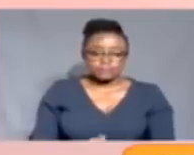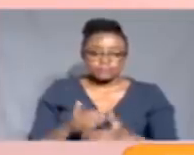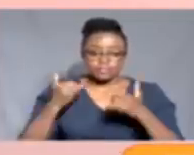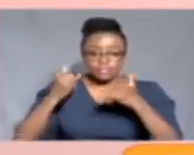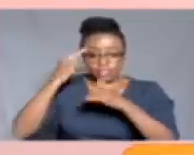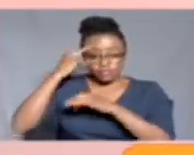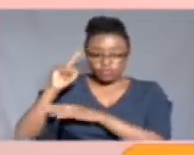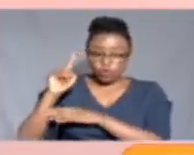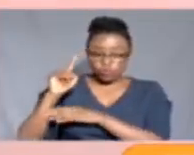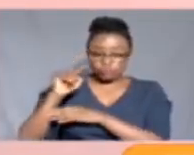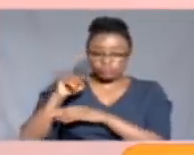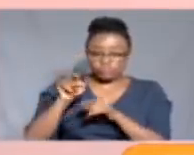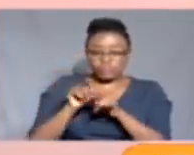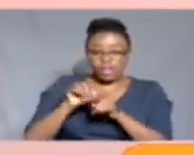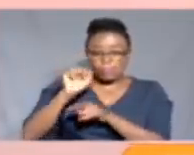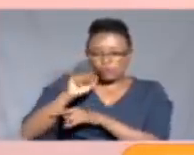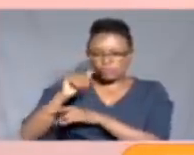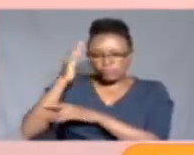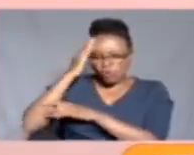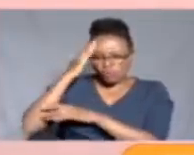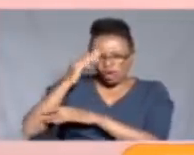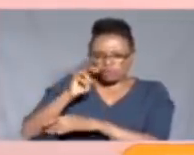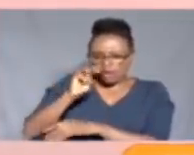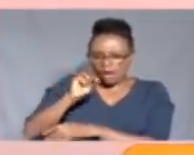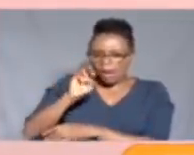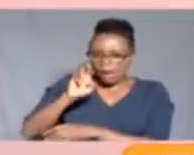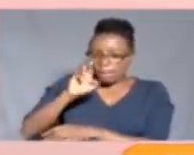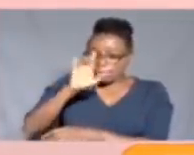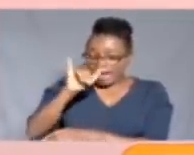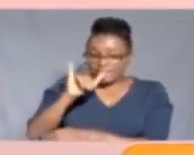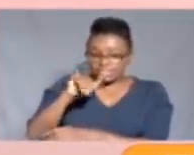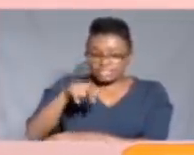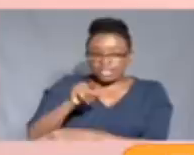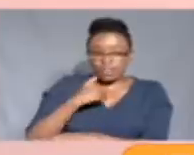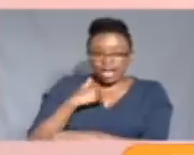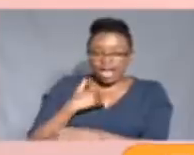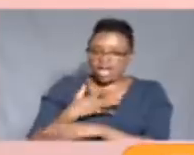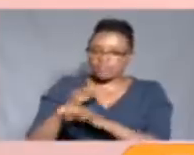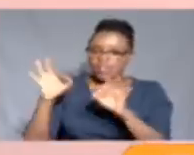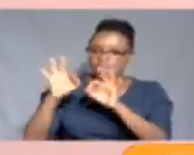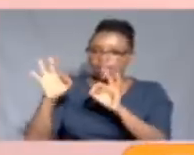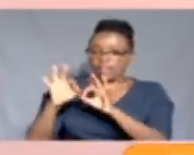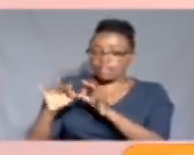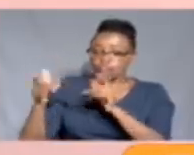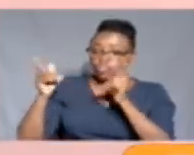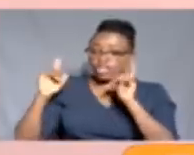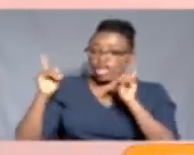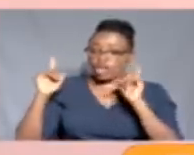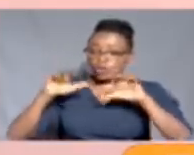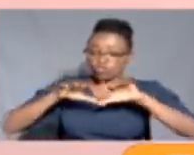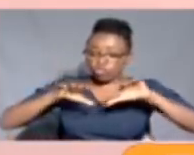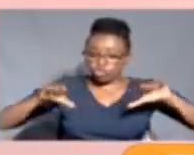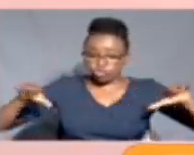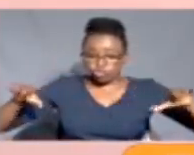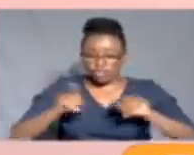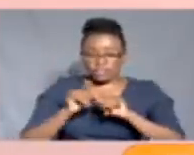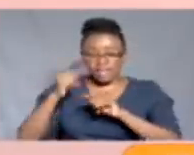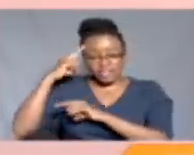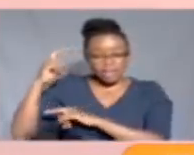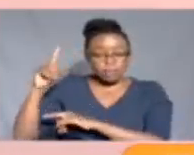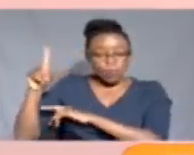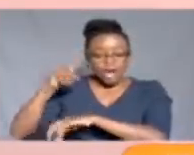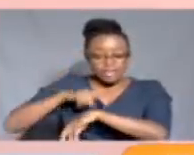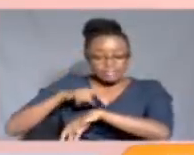Now, for as long as she can remember, Mercy Chepkirui has marveled at the trailer trucks. Her dream was to one